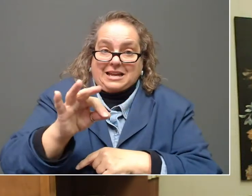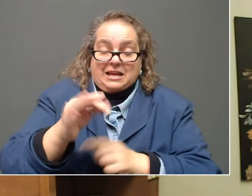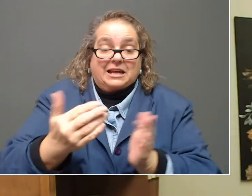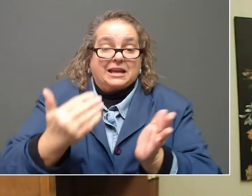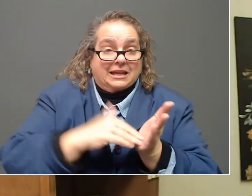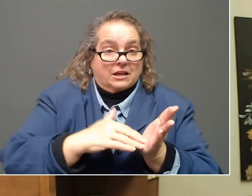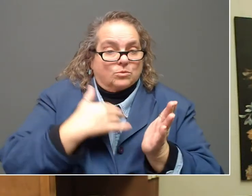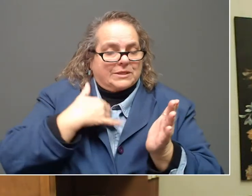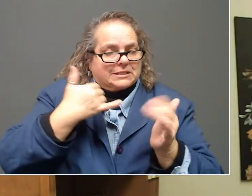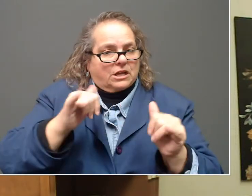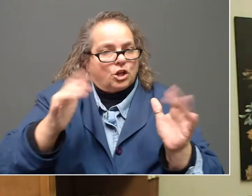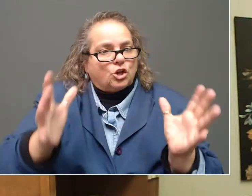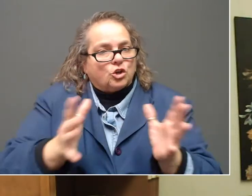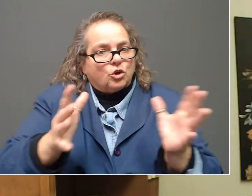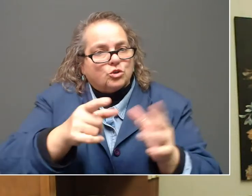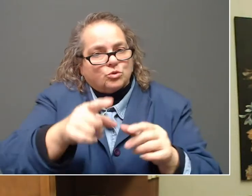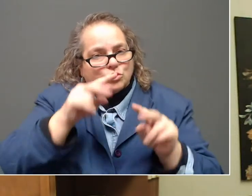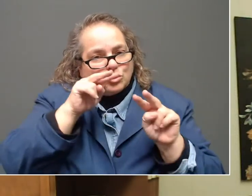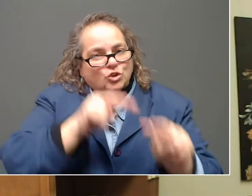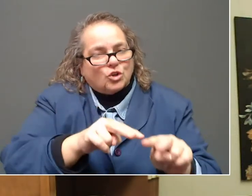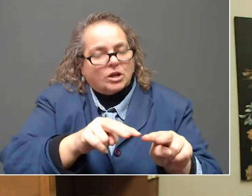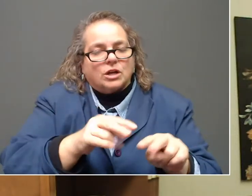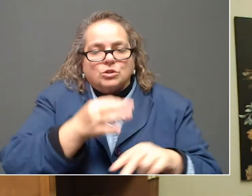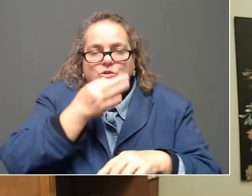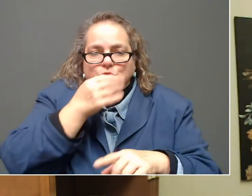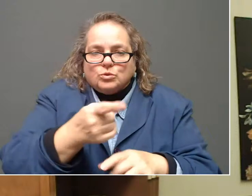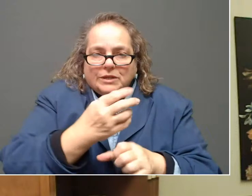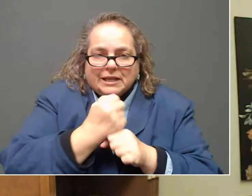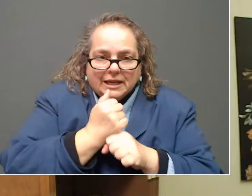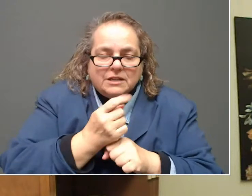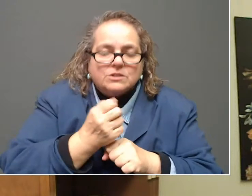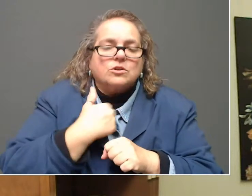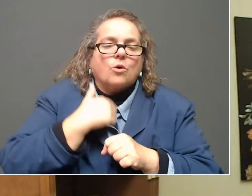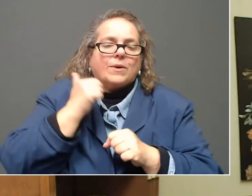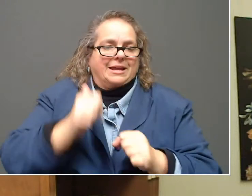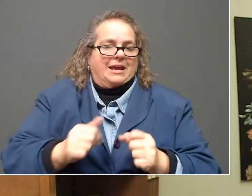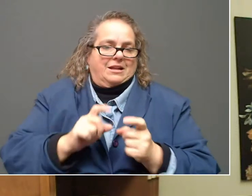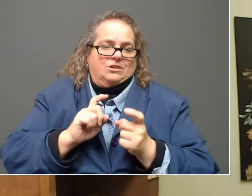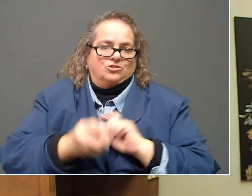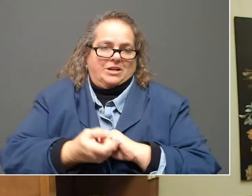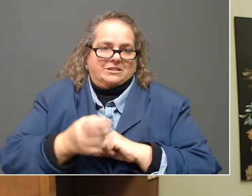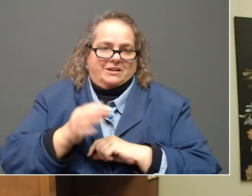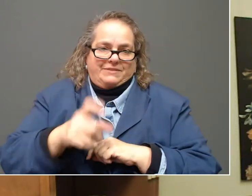America card to paper checks should be getting an email this week.